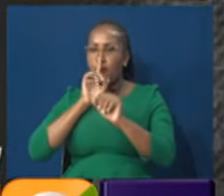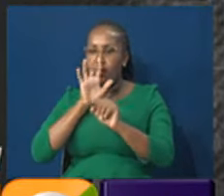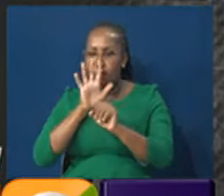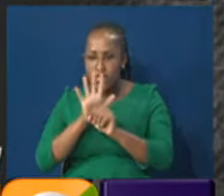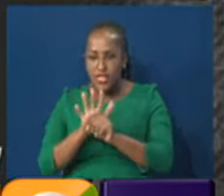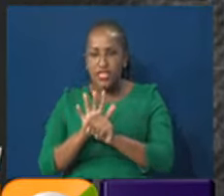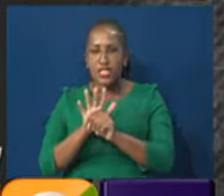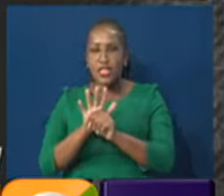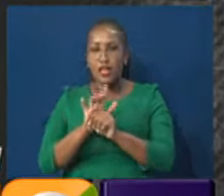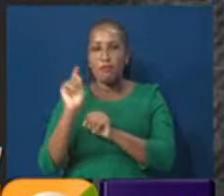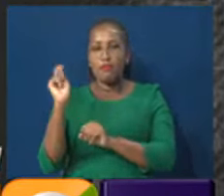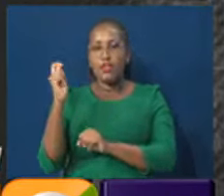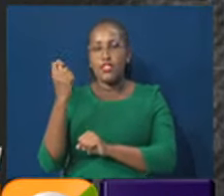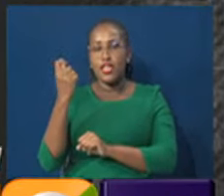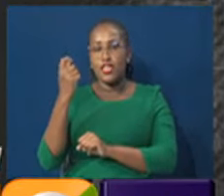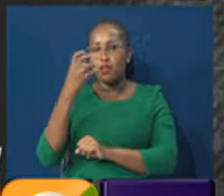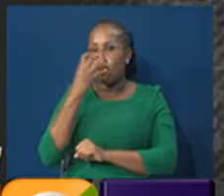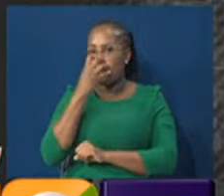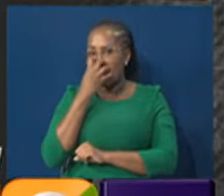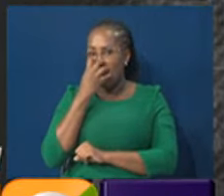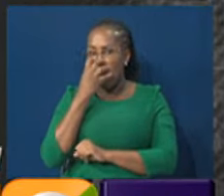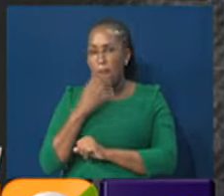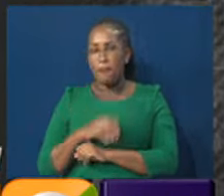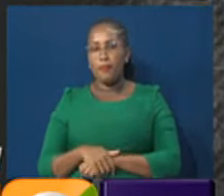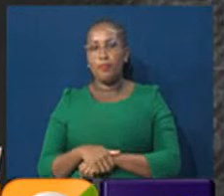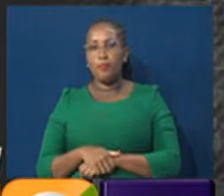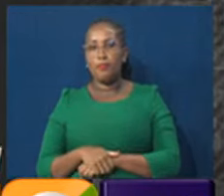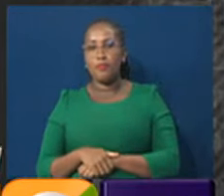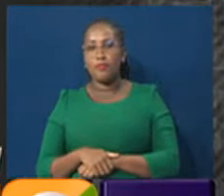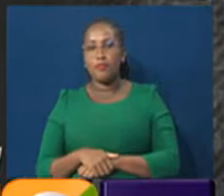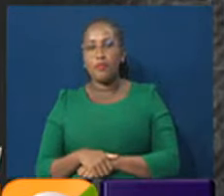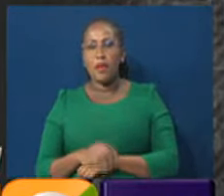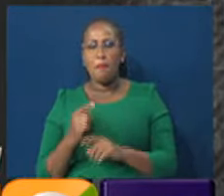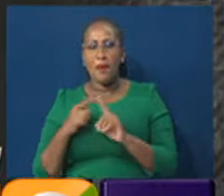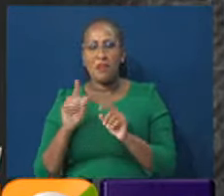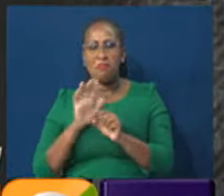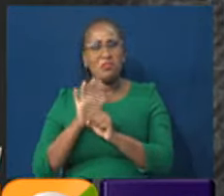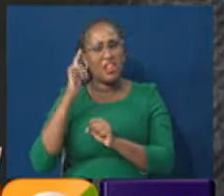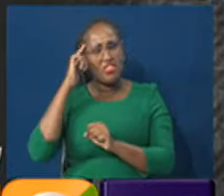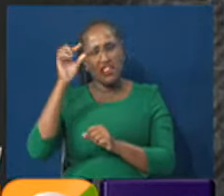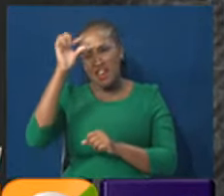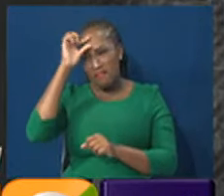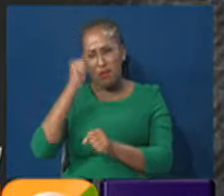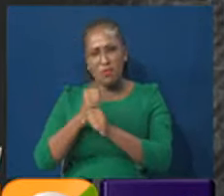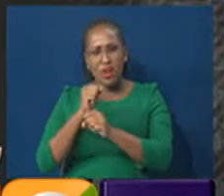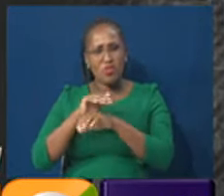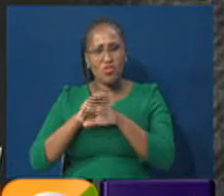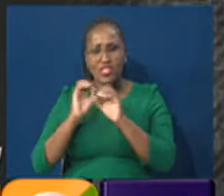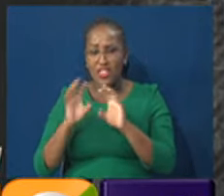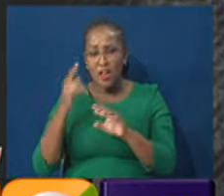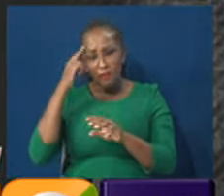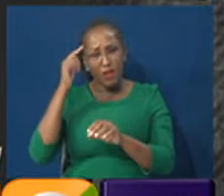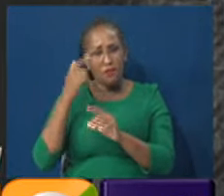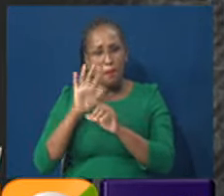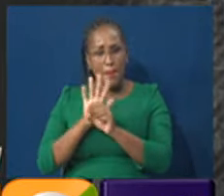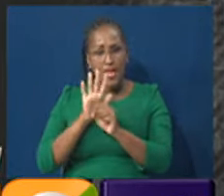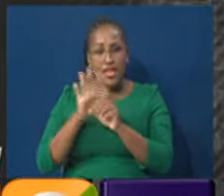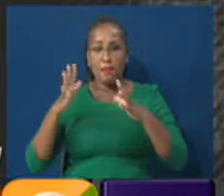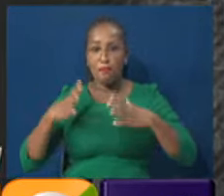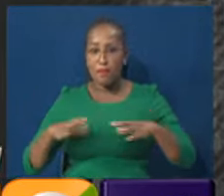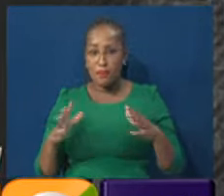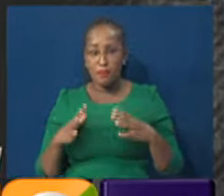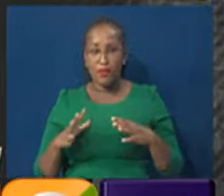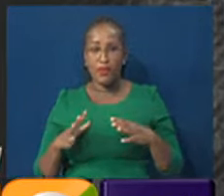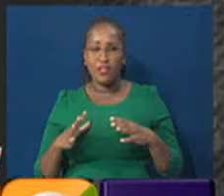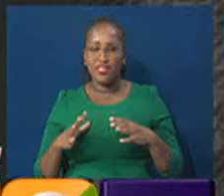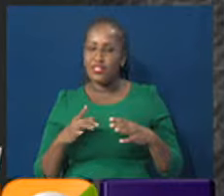implemented, not a proportion of respondents who think that the government has done that. But for many people, you know,